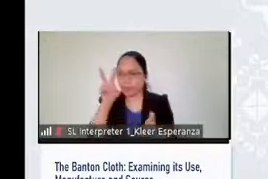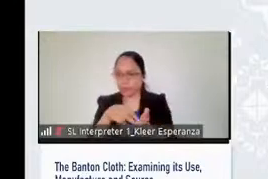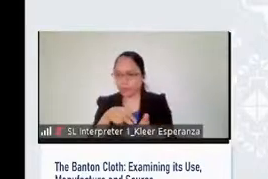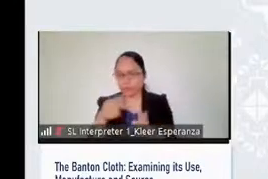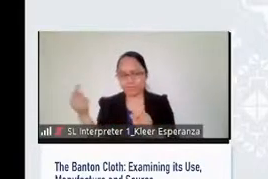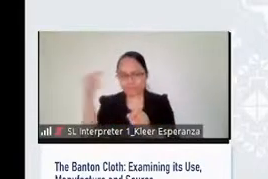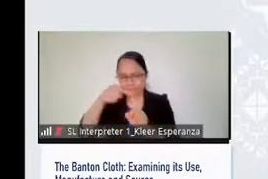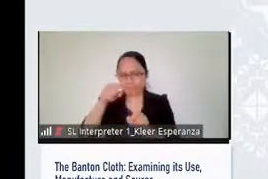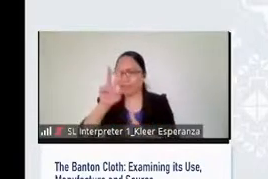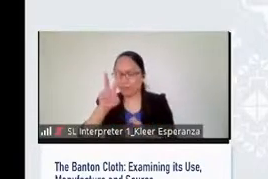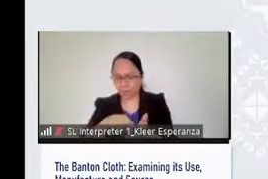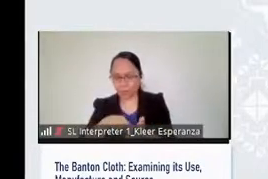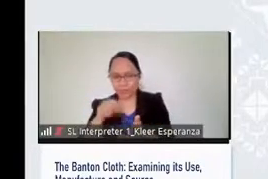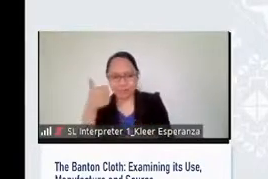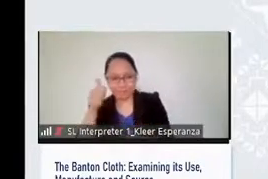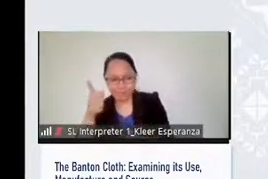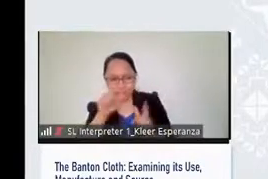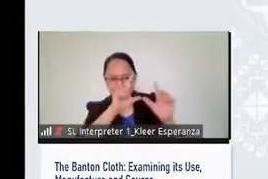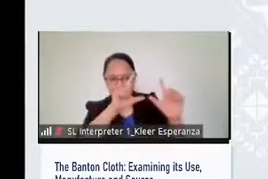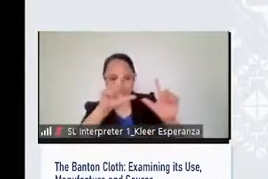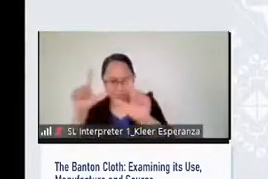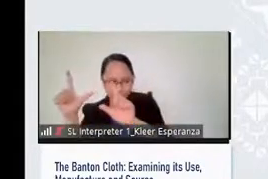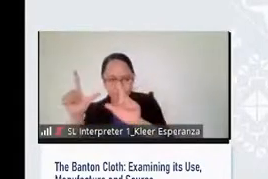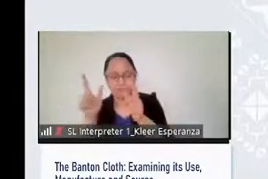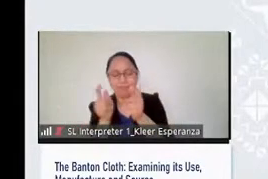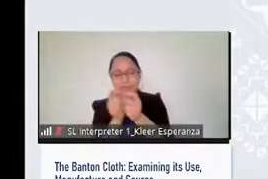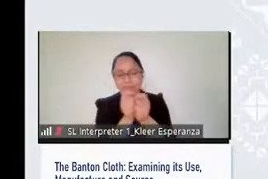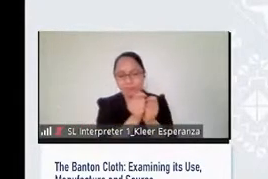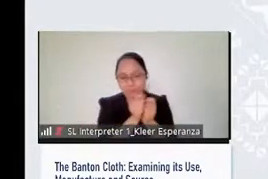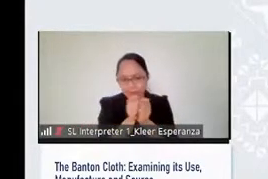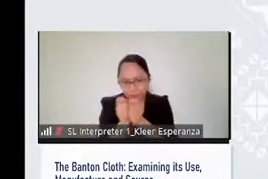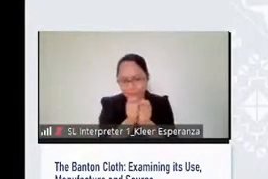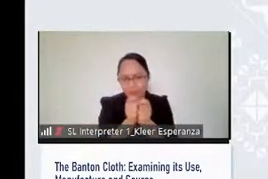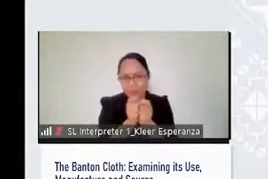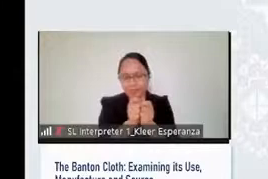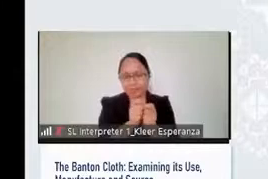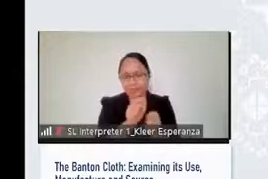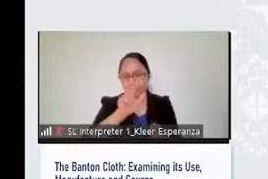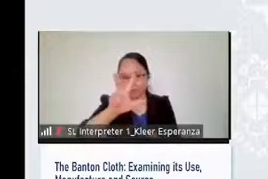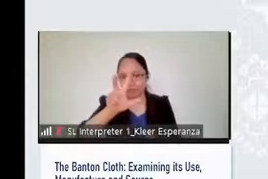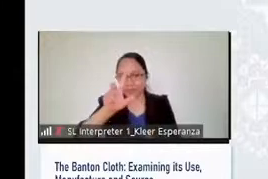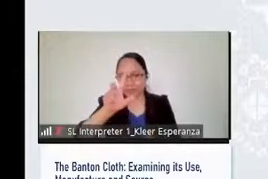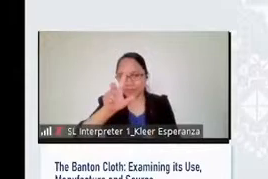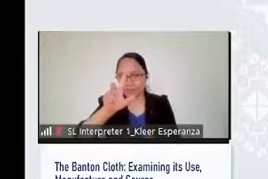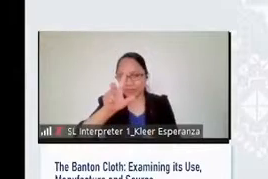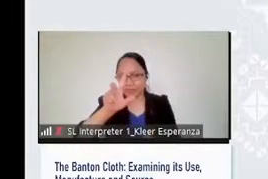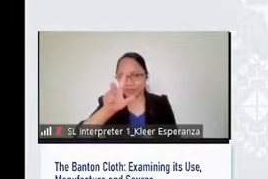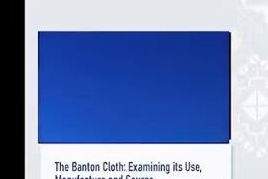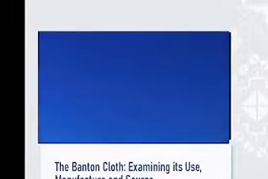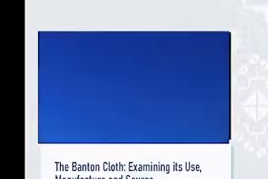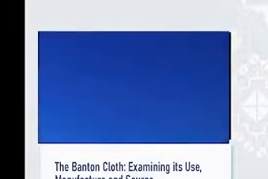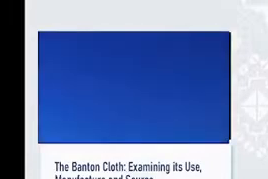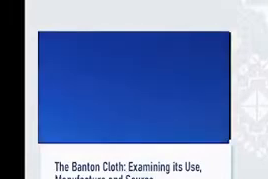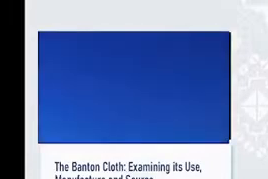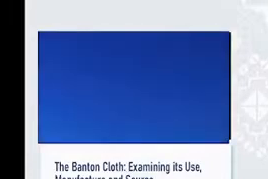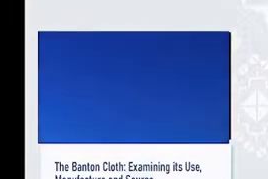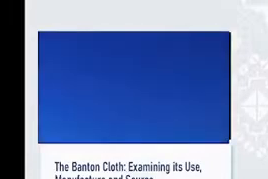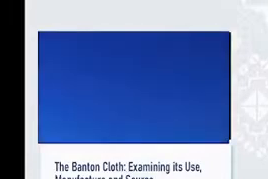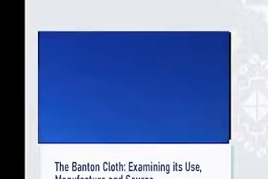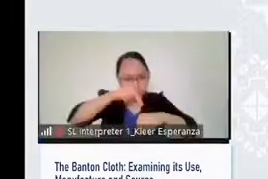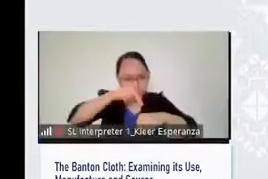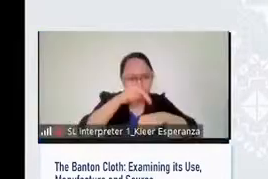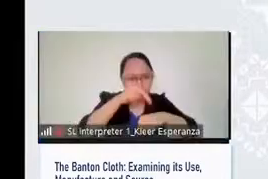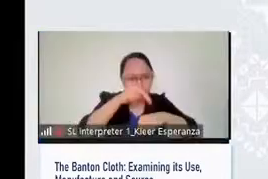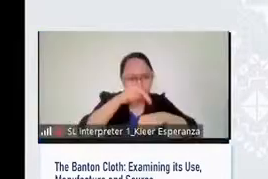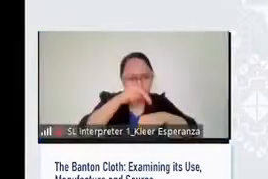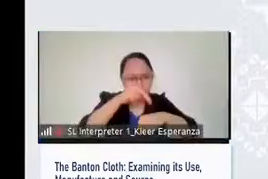In 2010, together with 31 significant artifacts and eco-facts from Philippine archaeological sites, the two textile fragments